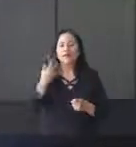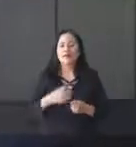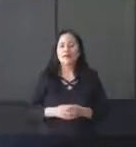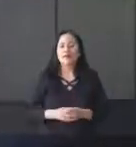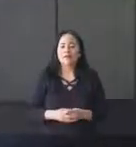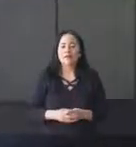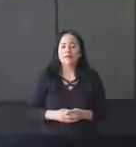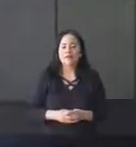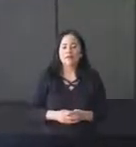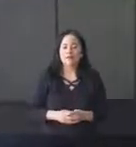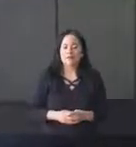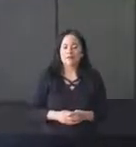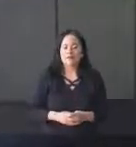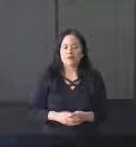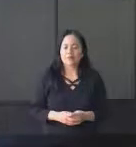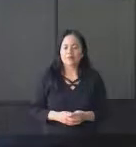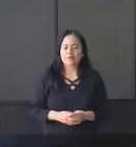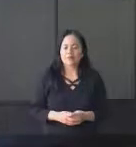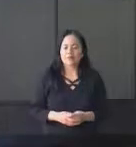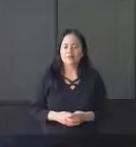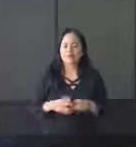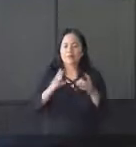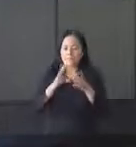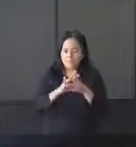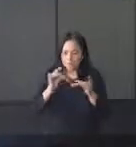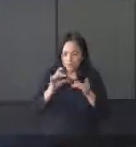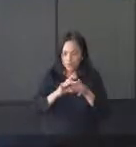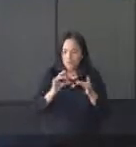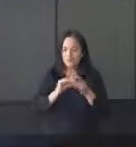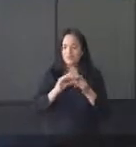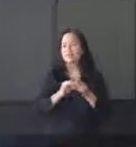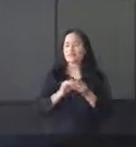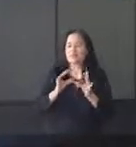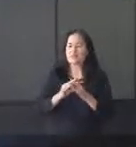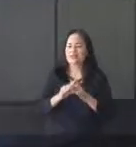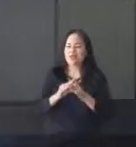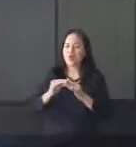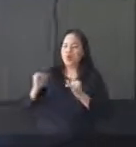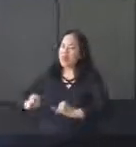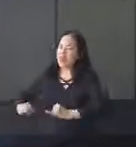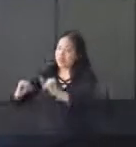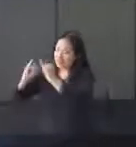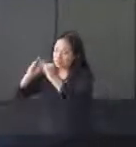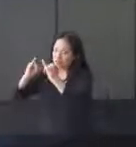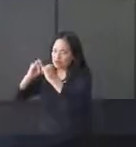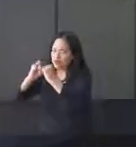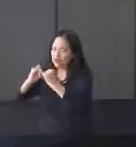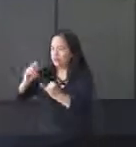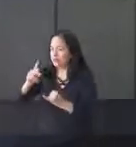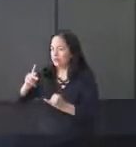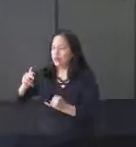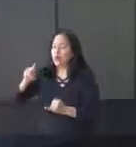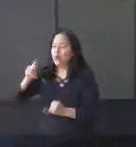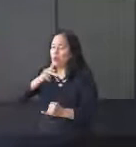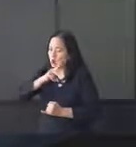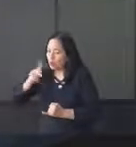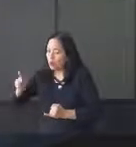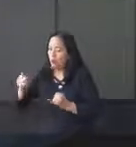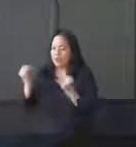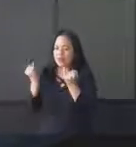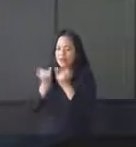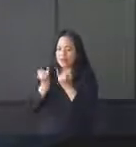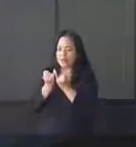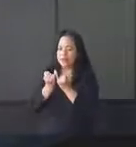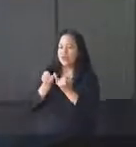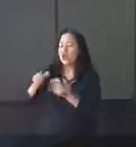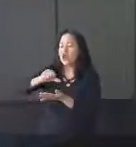Samer. We've talked about the partnership between public institutions, the academia